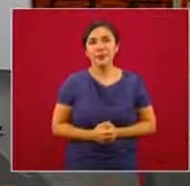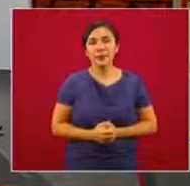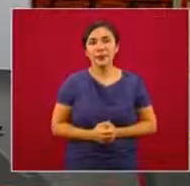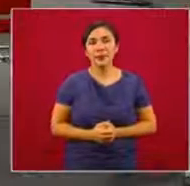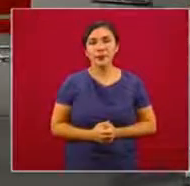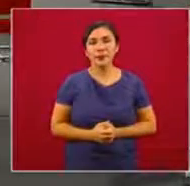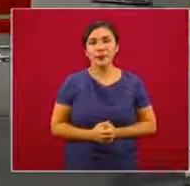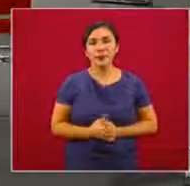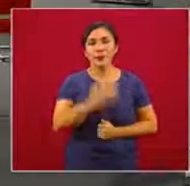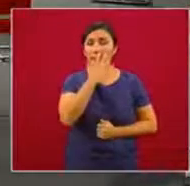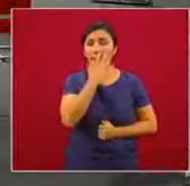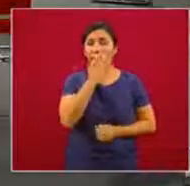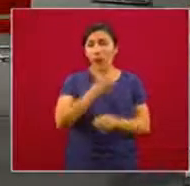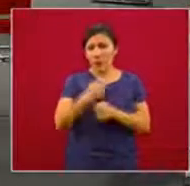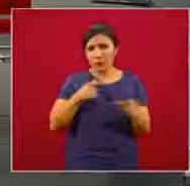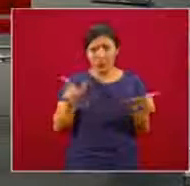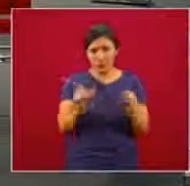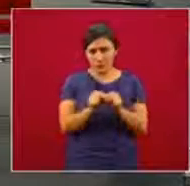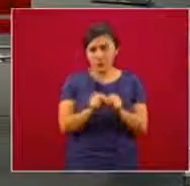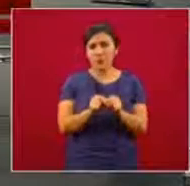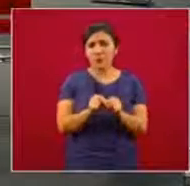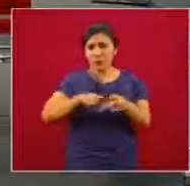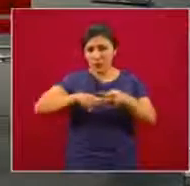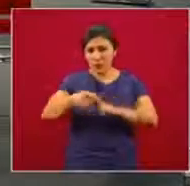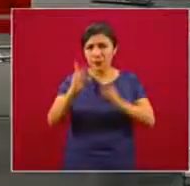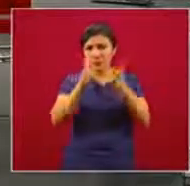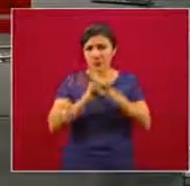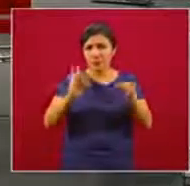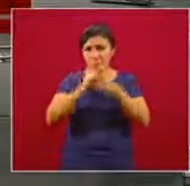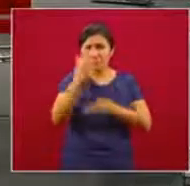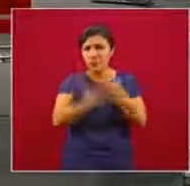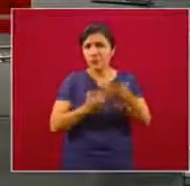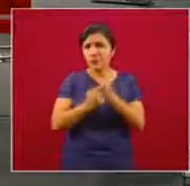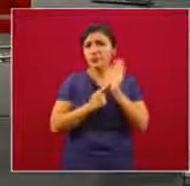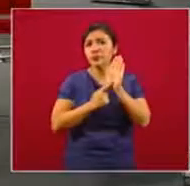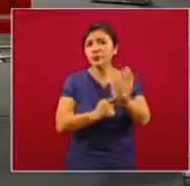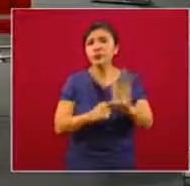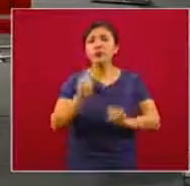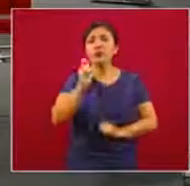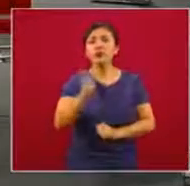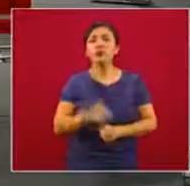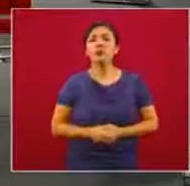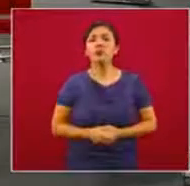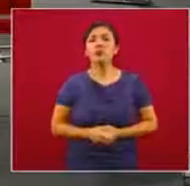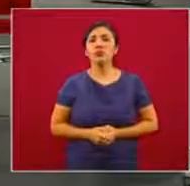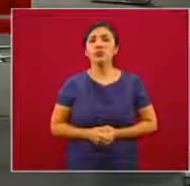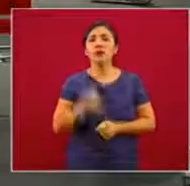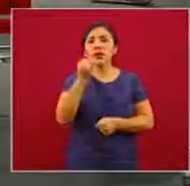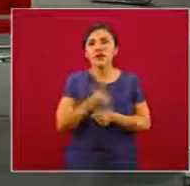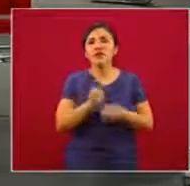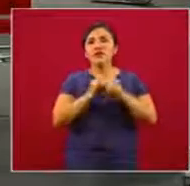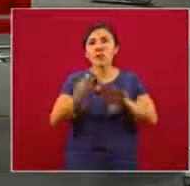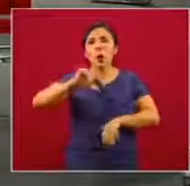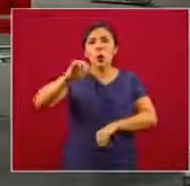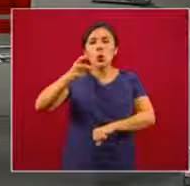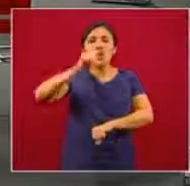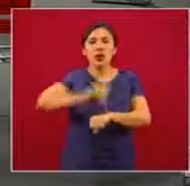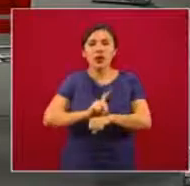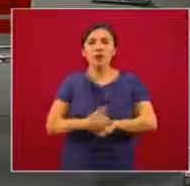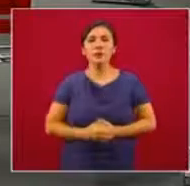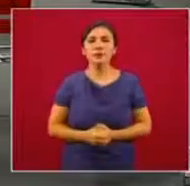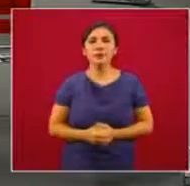prevention implications. So I'm going to be very brief in this first piece. I'll be